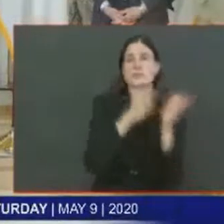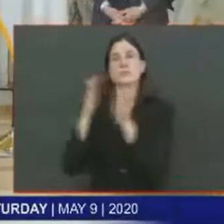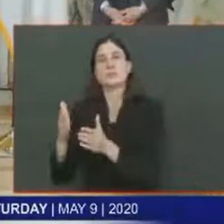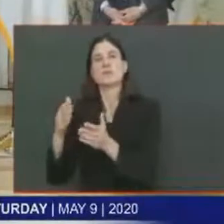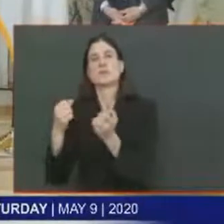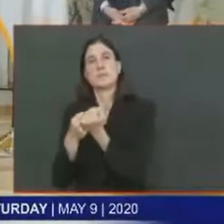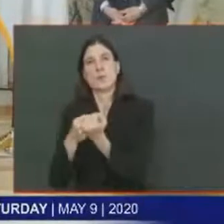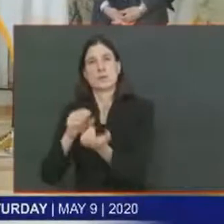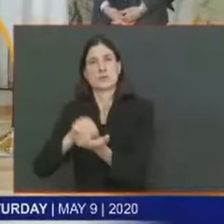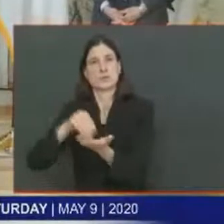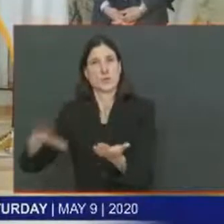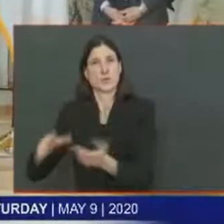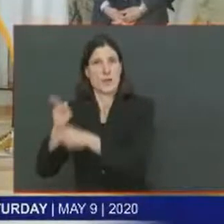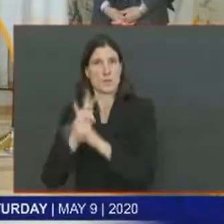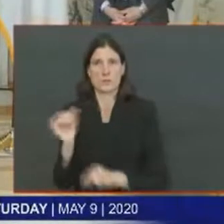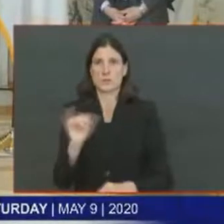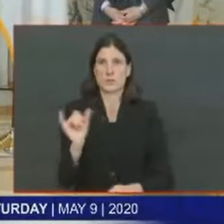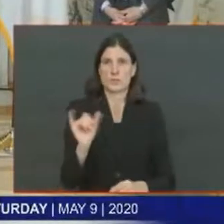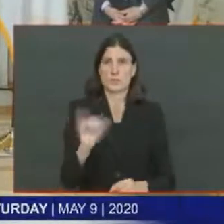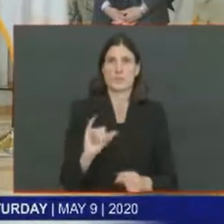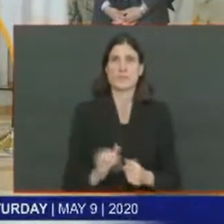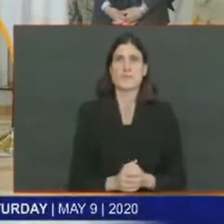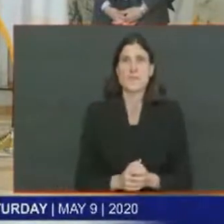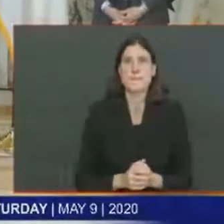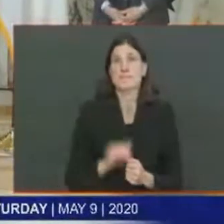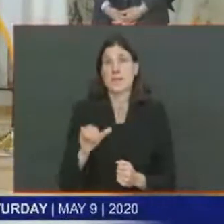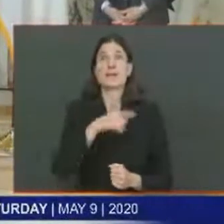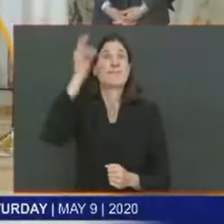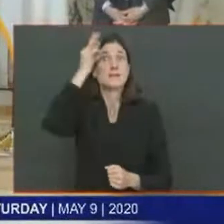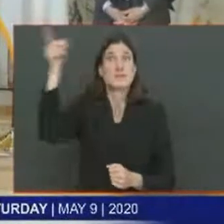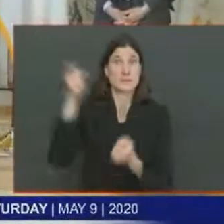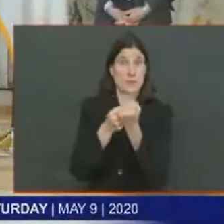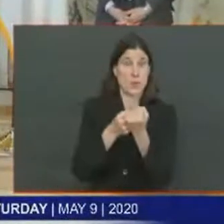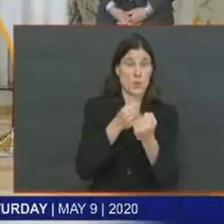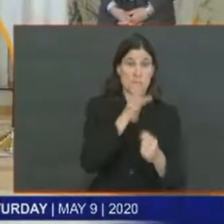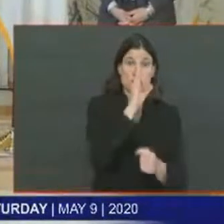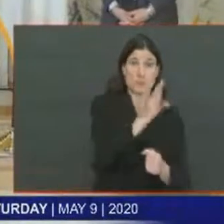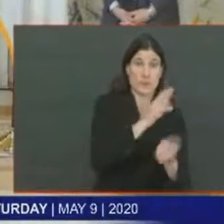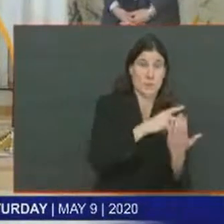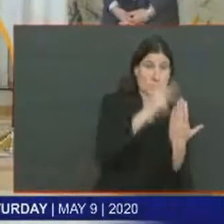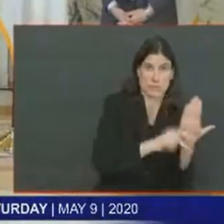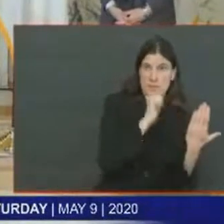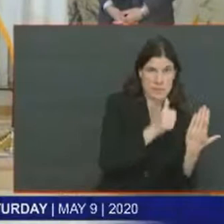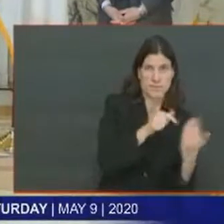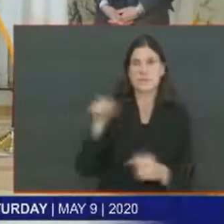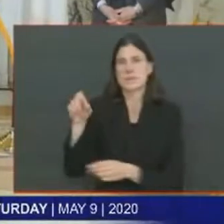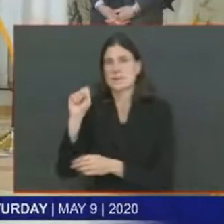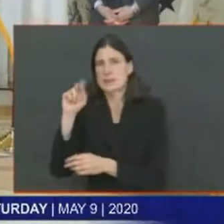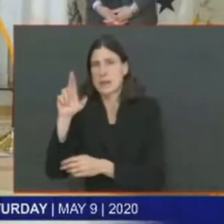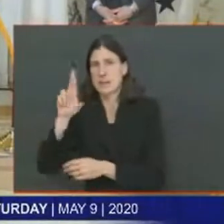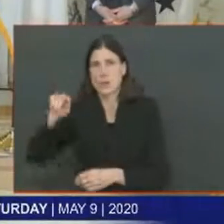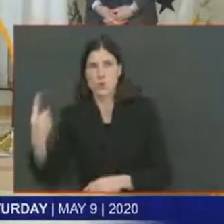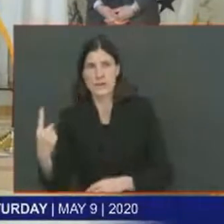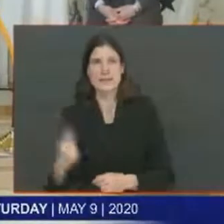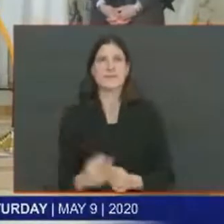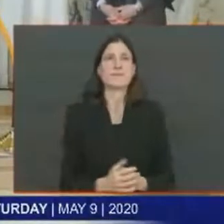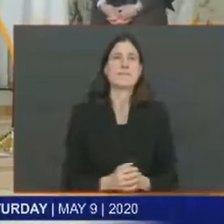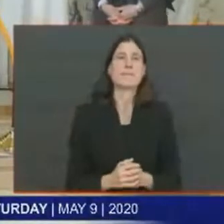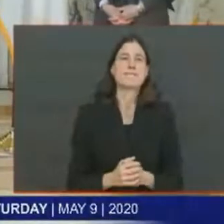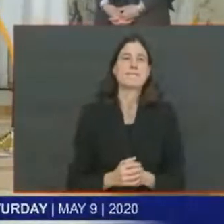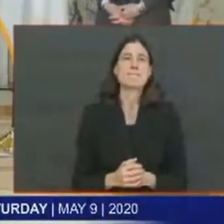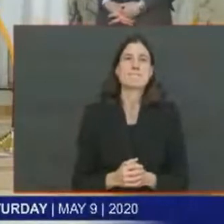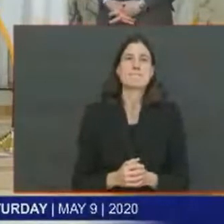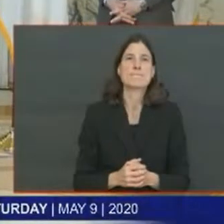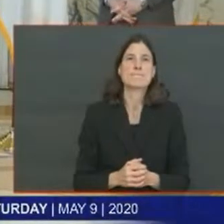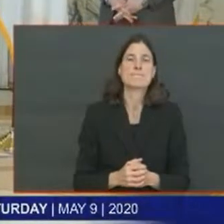help. So for example, if you're hearing this and you're saying, does it apply to me? So for example, let's say you've lost